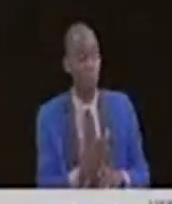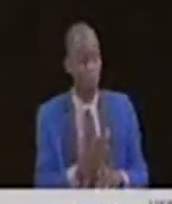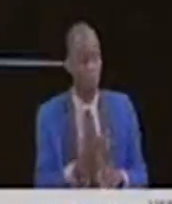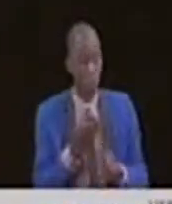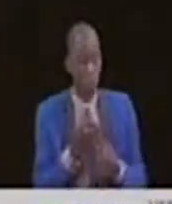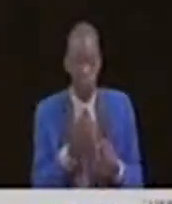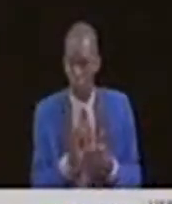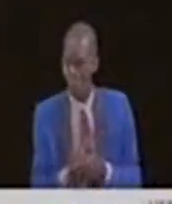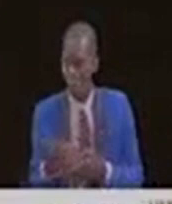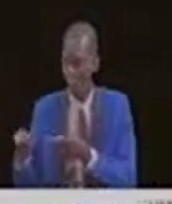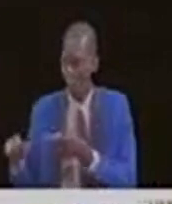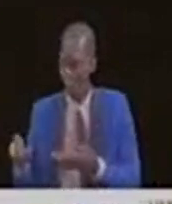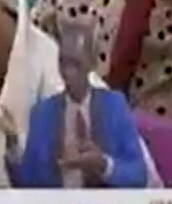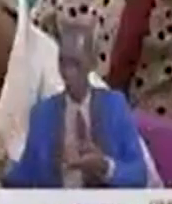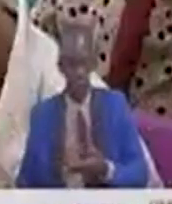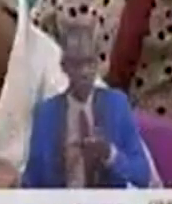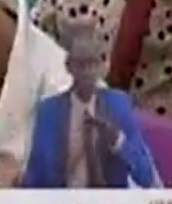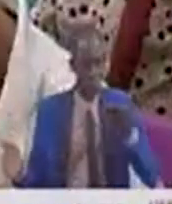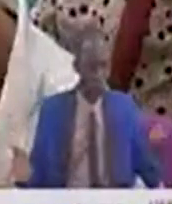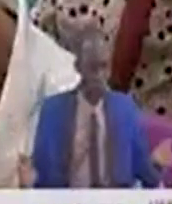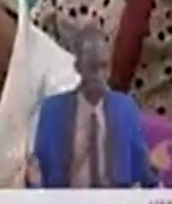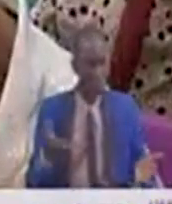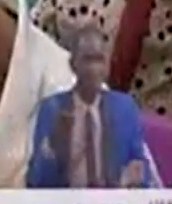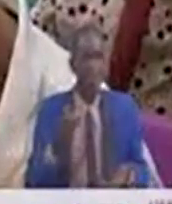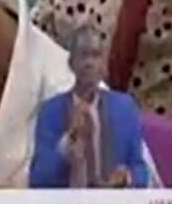the thing was telling him,